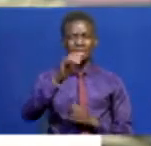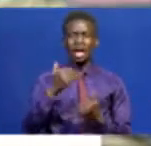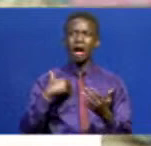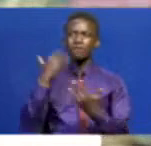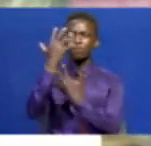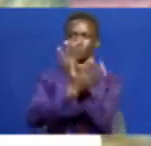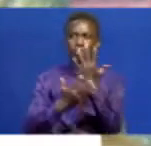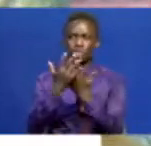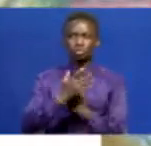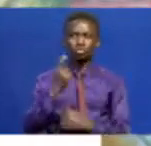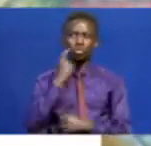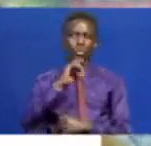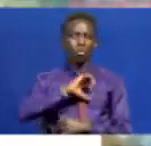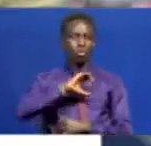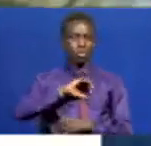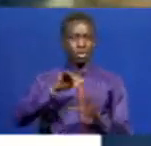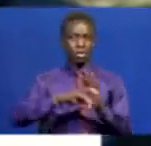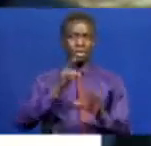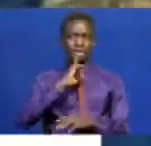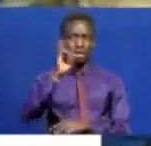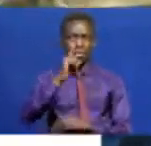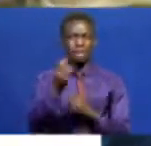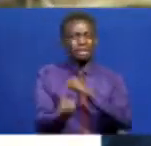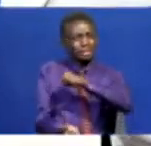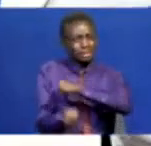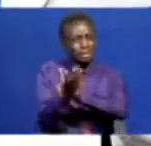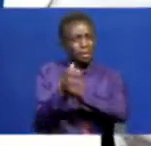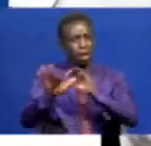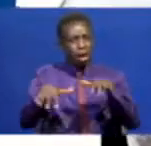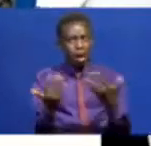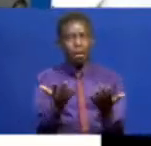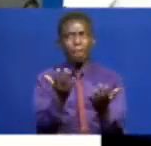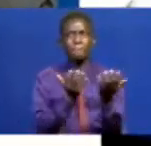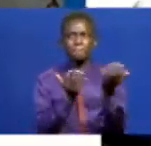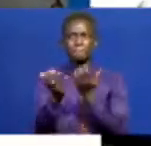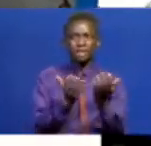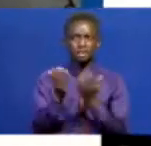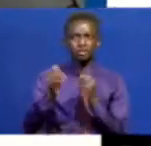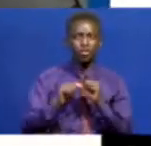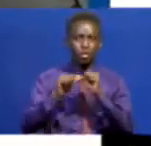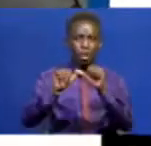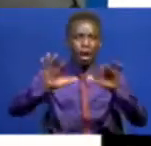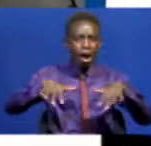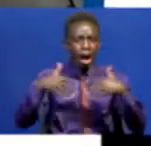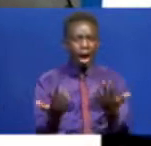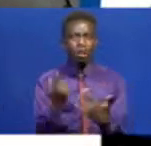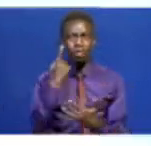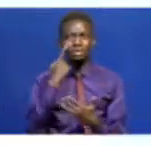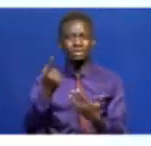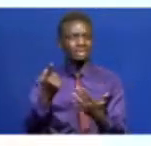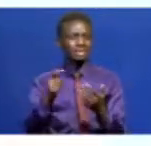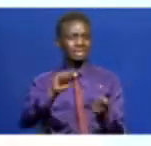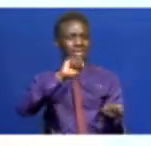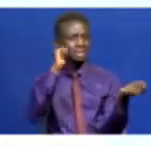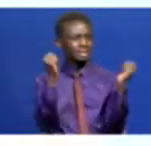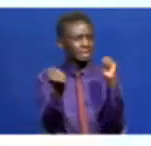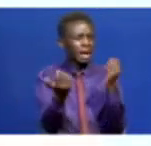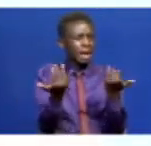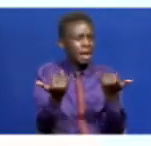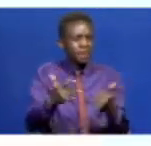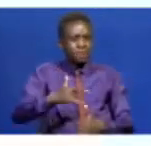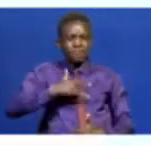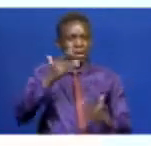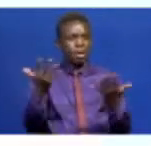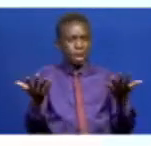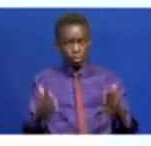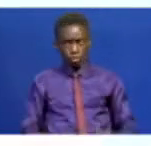She gives an insight of how the business is performing and how it is coping with the changing landscape. Now you see it's